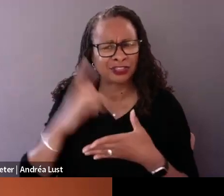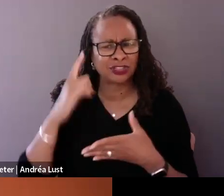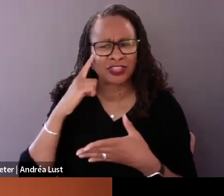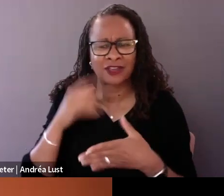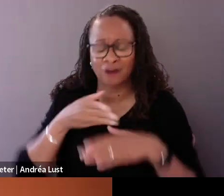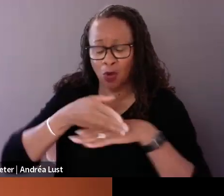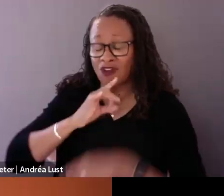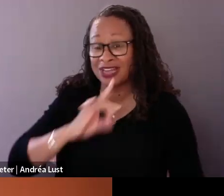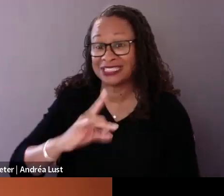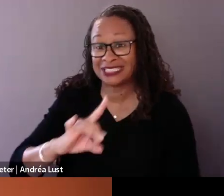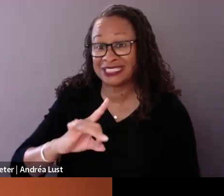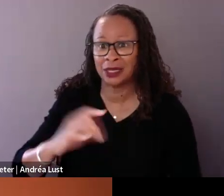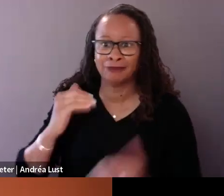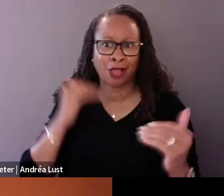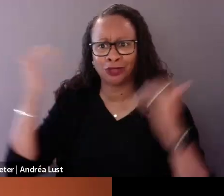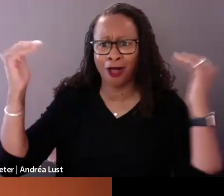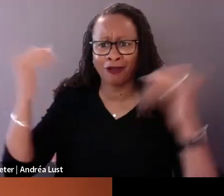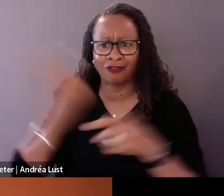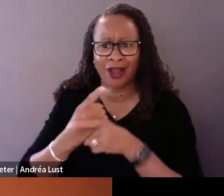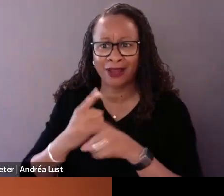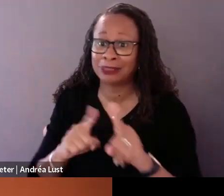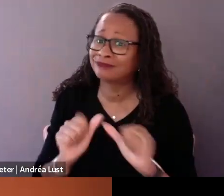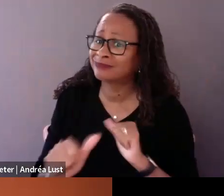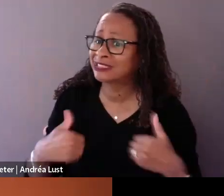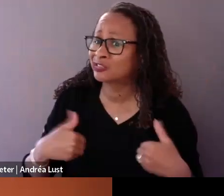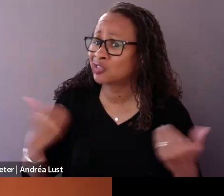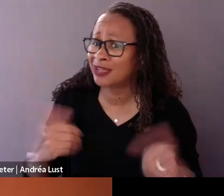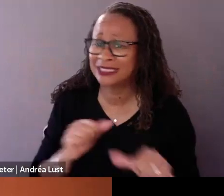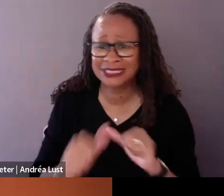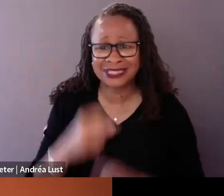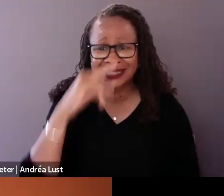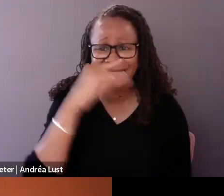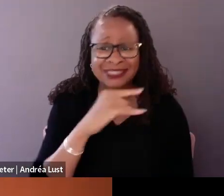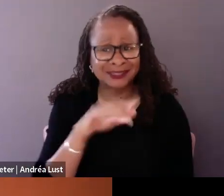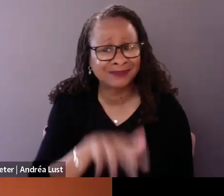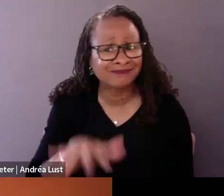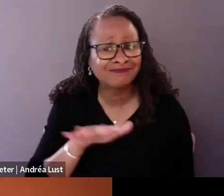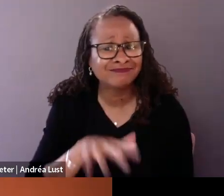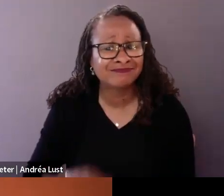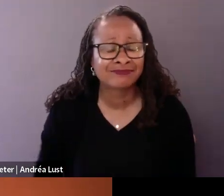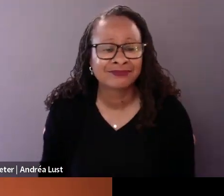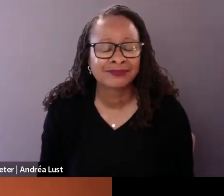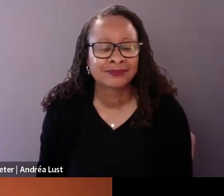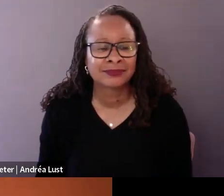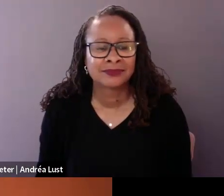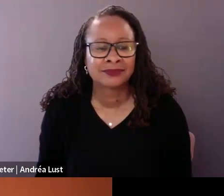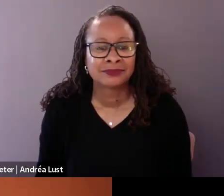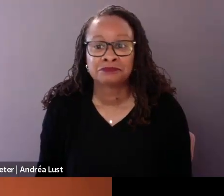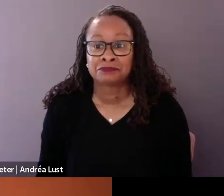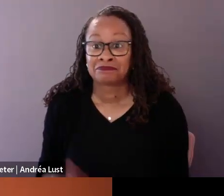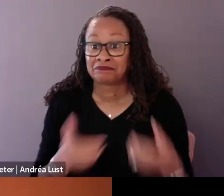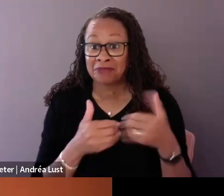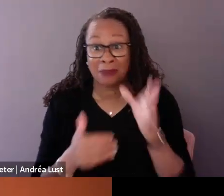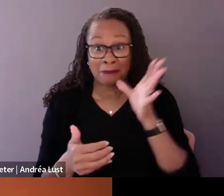18 as adults, but you're quite young. You're still a kid in essence. You're away from your